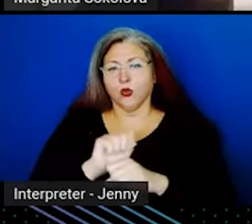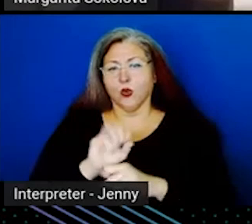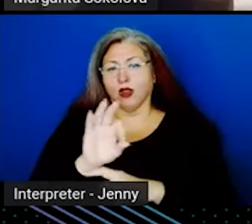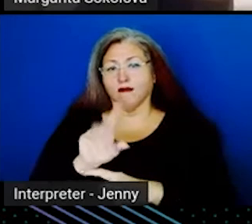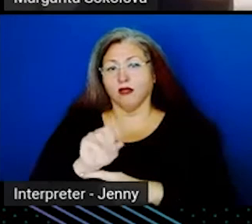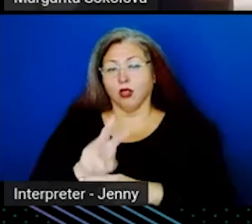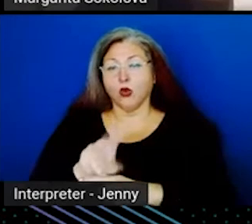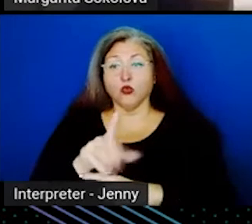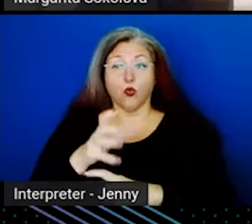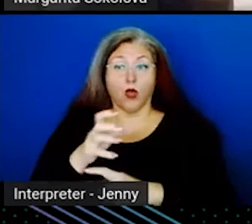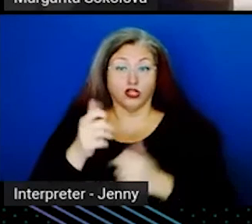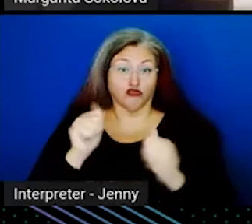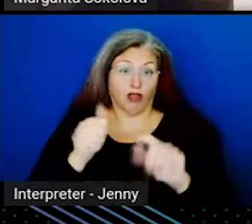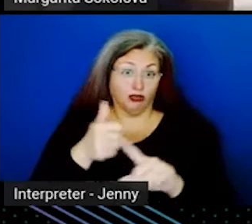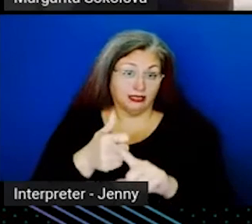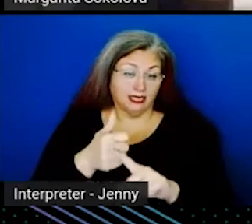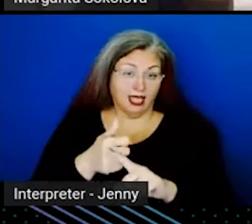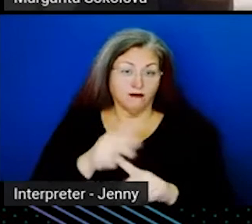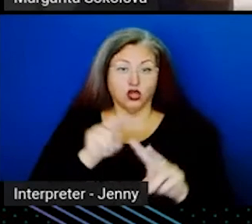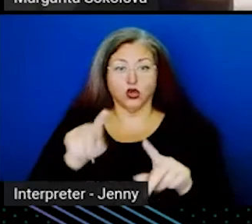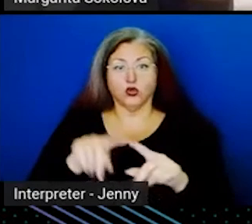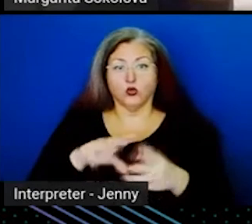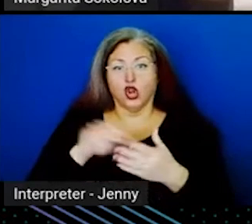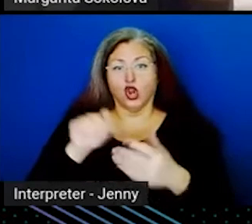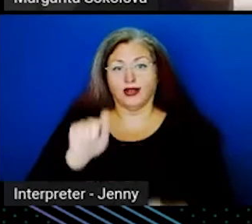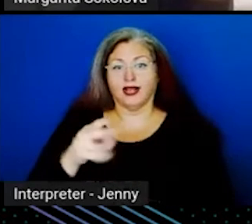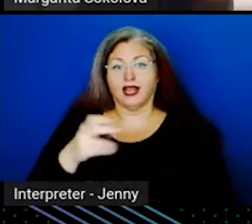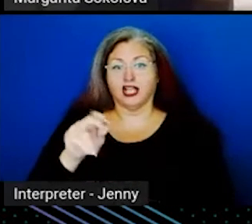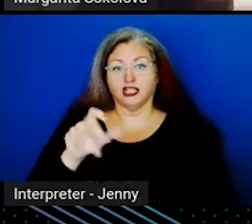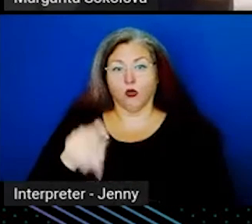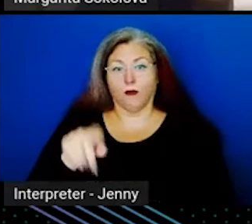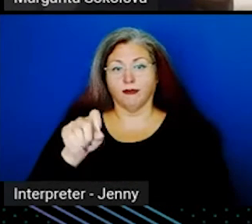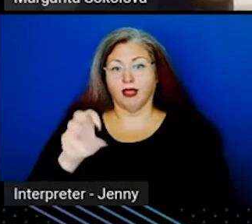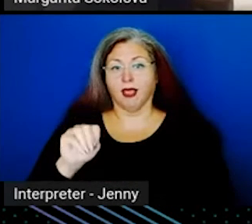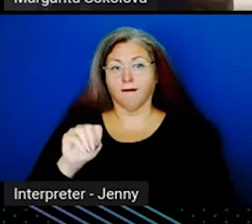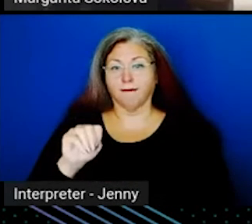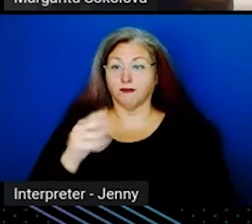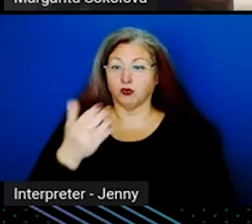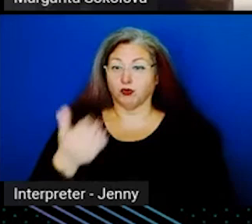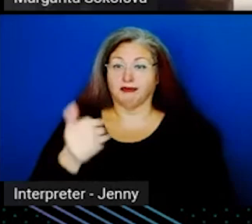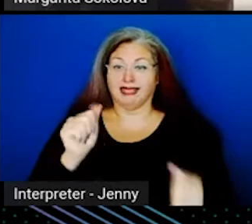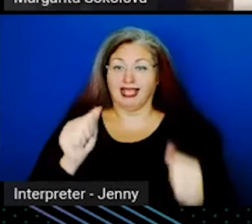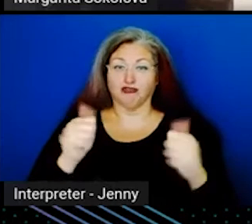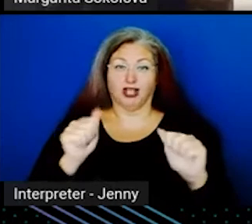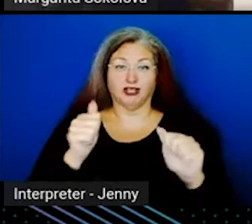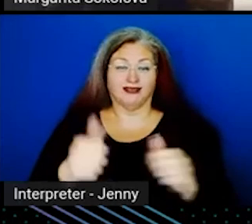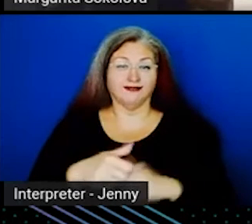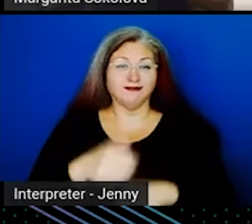if you want to try it yourself, visit learn.hashicorp.com to give it a shot. Thanks.